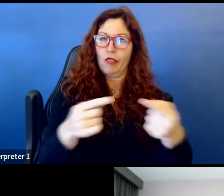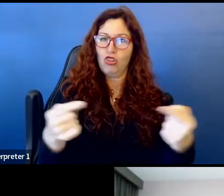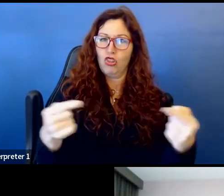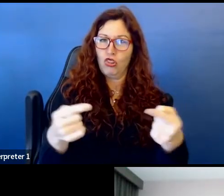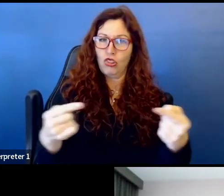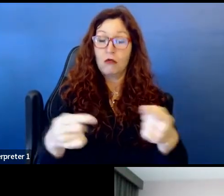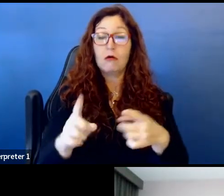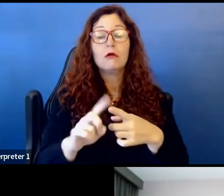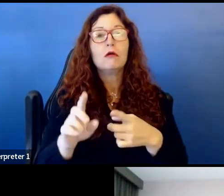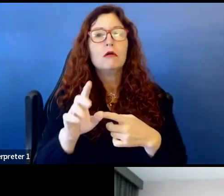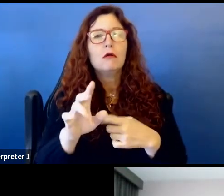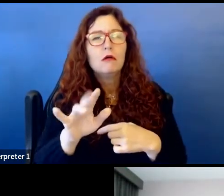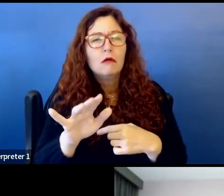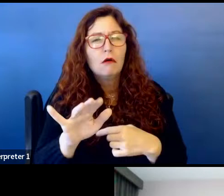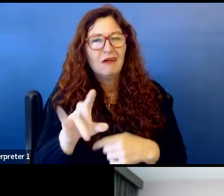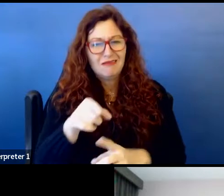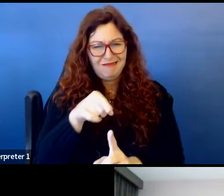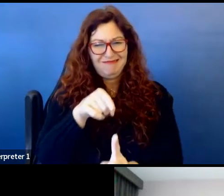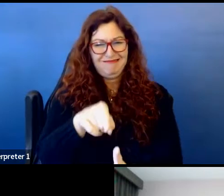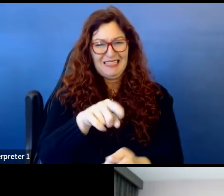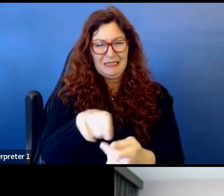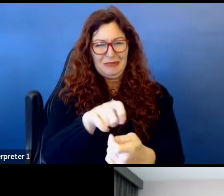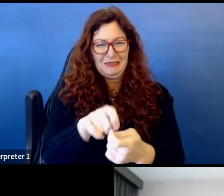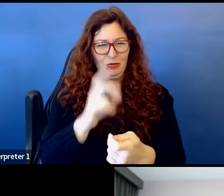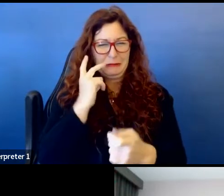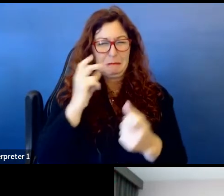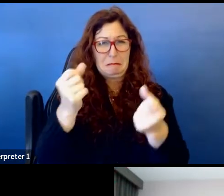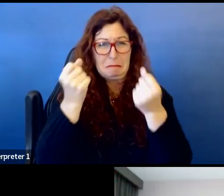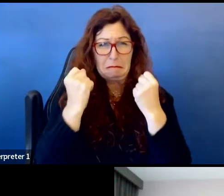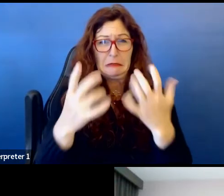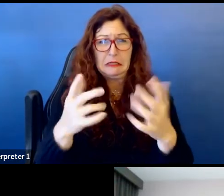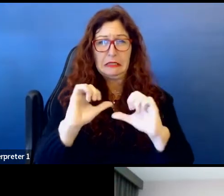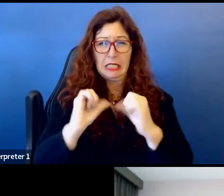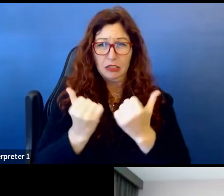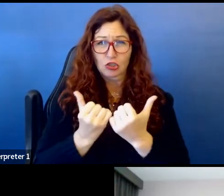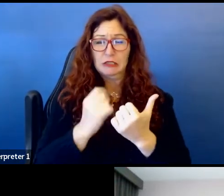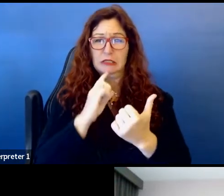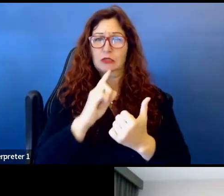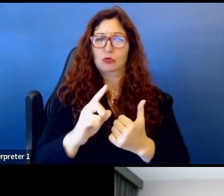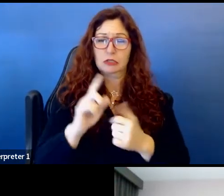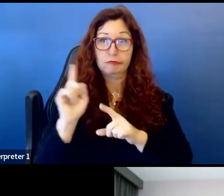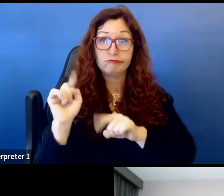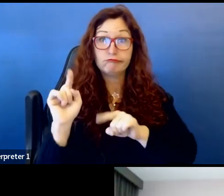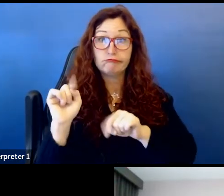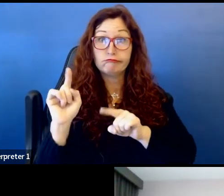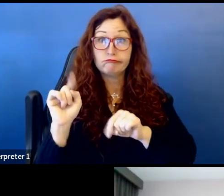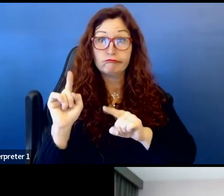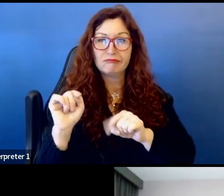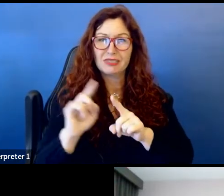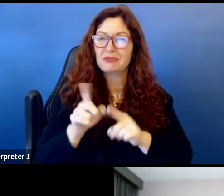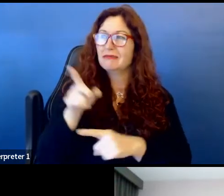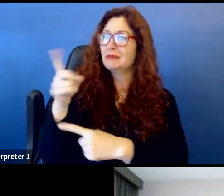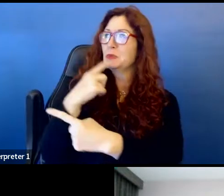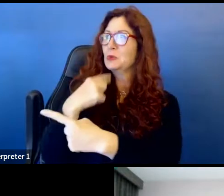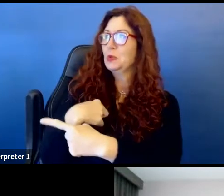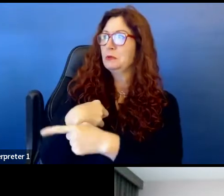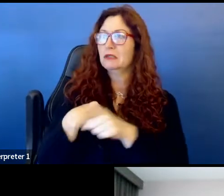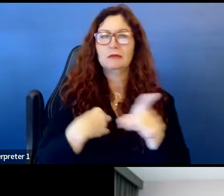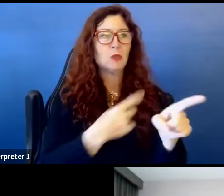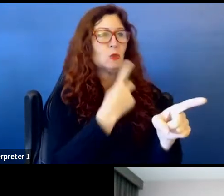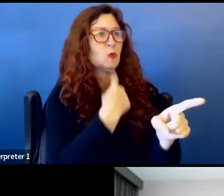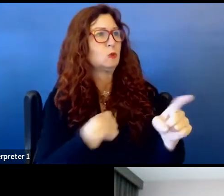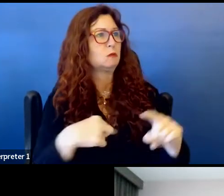other issue where you see federal agencies that seem to be sending conflicting messages are there any other examples or that example